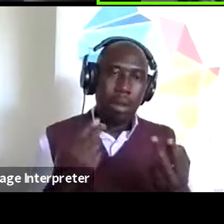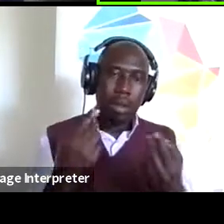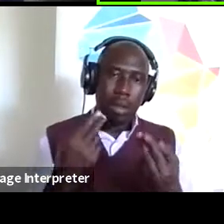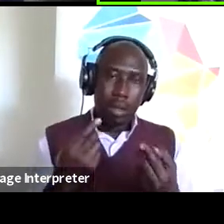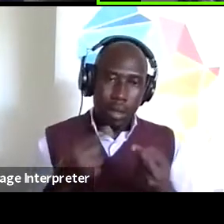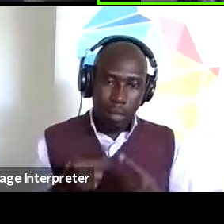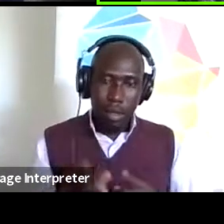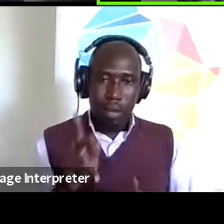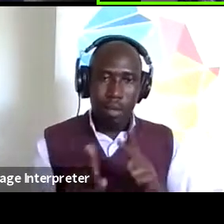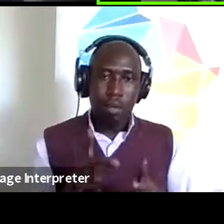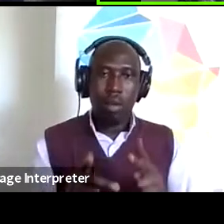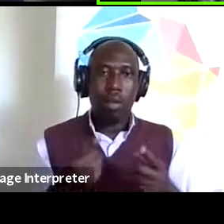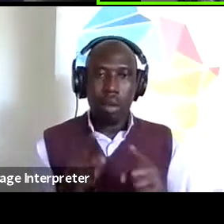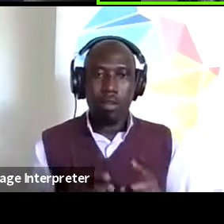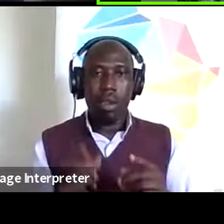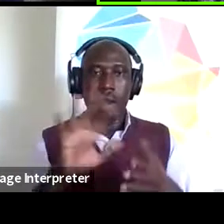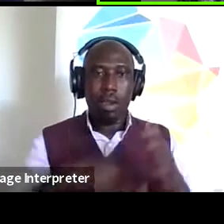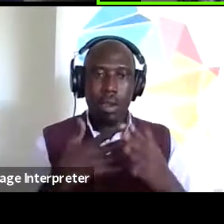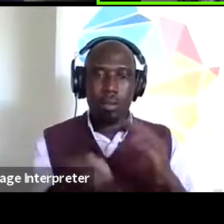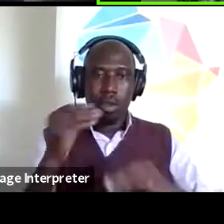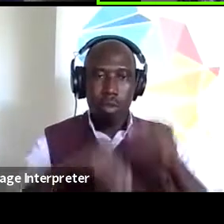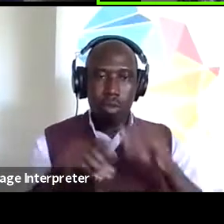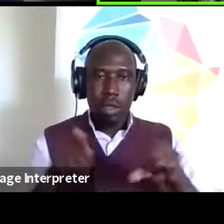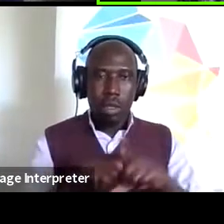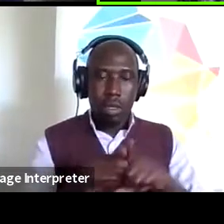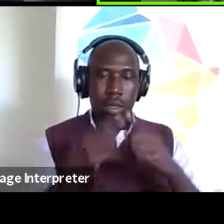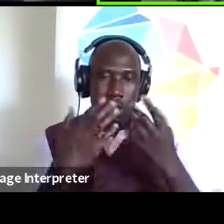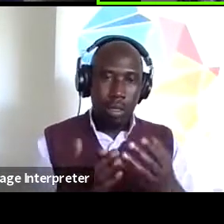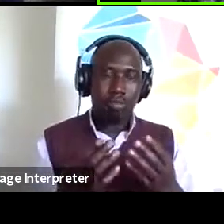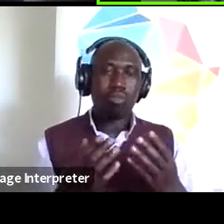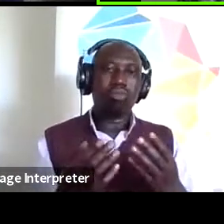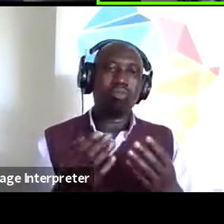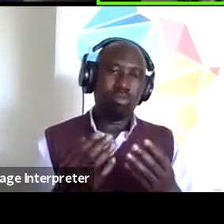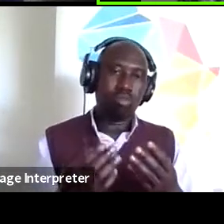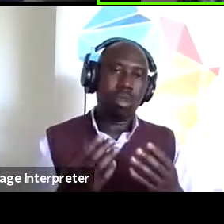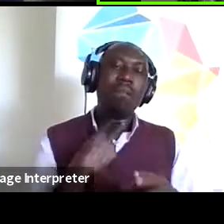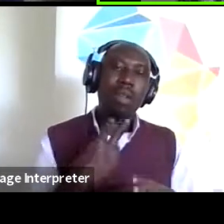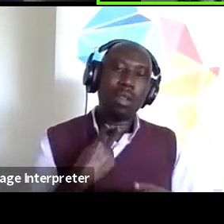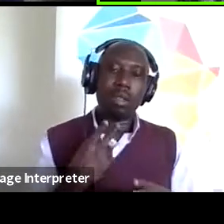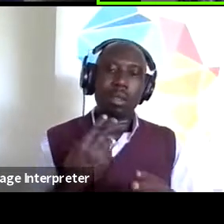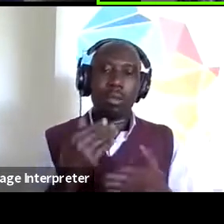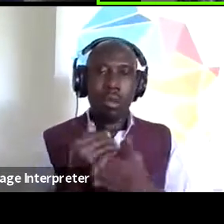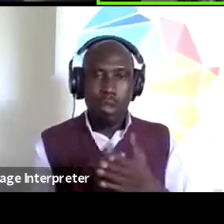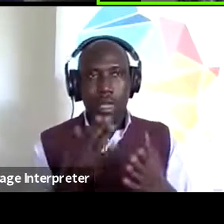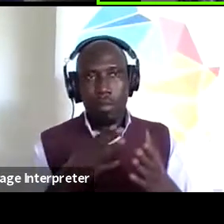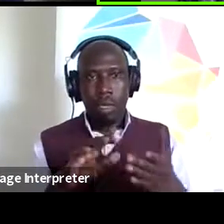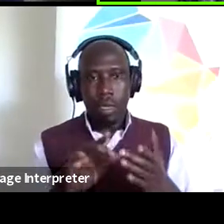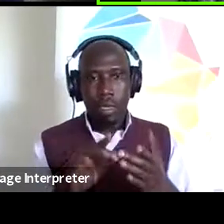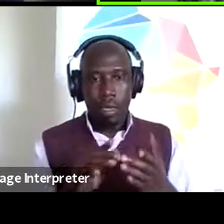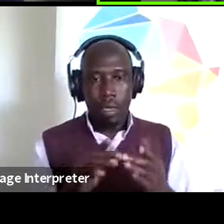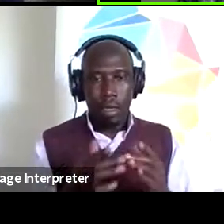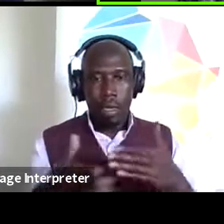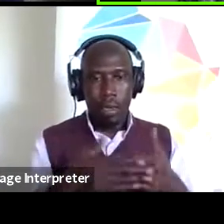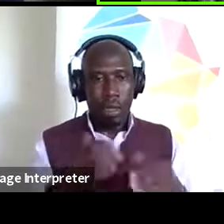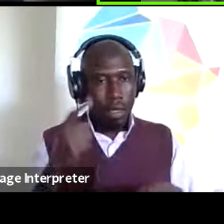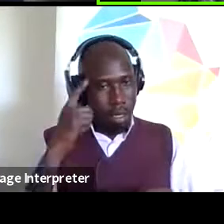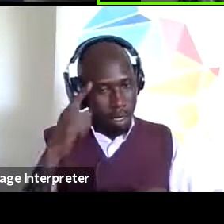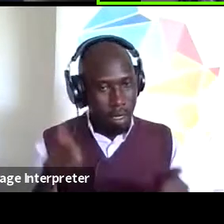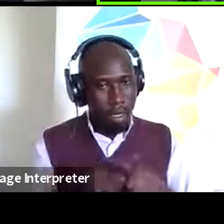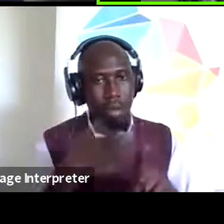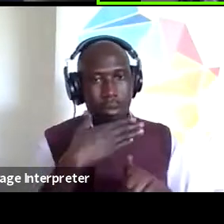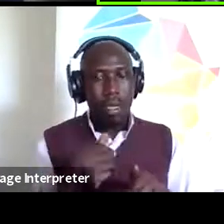different networks to contribute and to amplify their voices against the internet shutdowns, which I think is also a best practice that